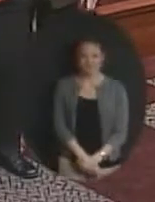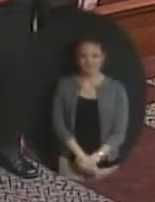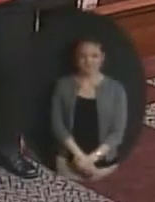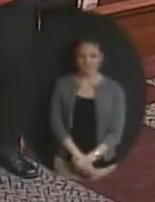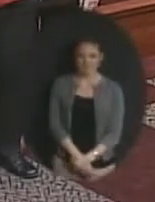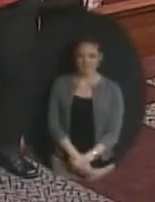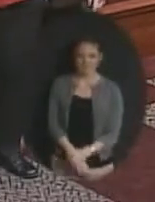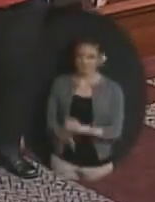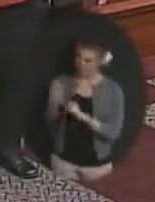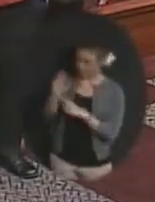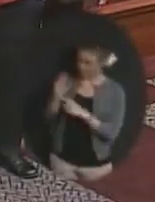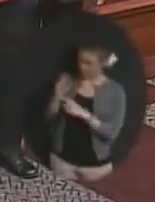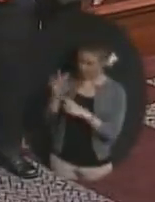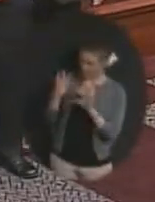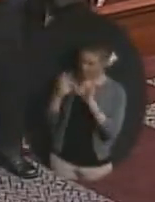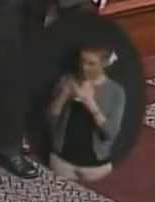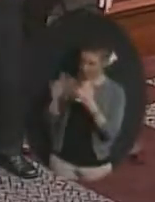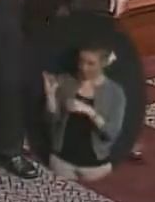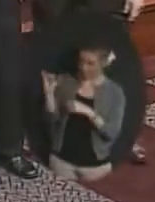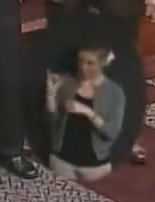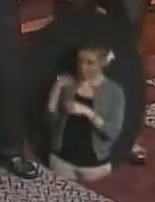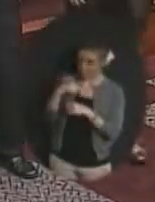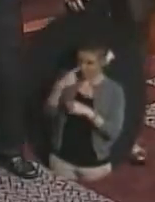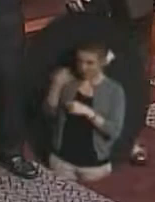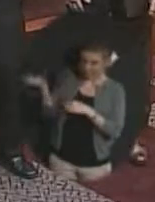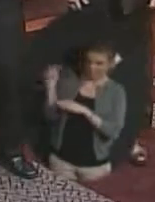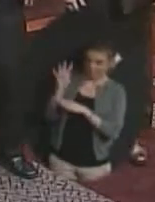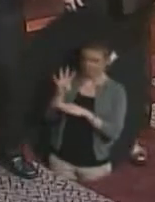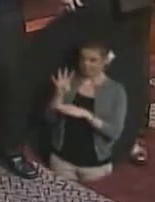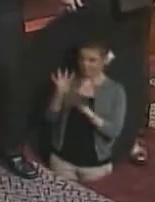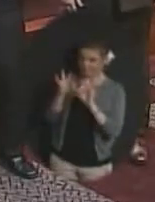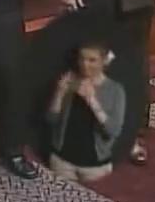and Blake is your family here tonight we'd love for them to stand to be recognized as well